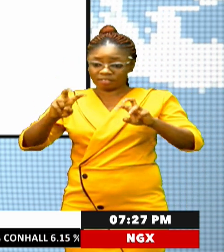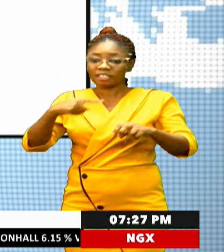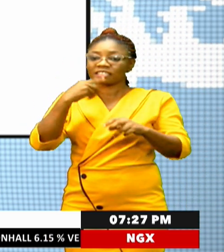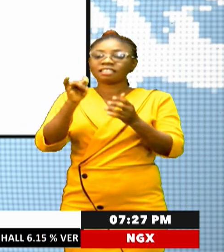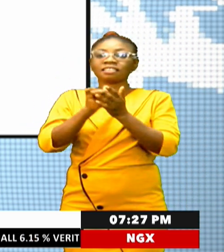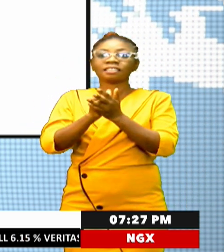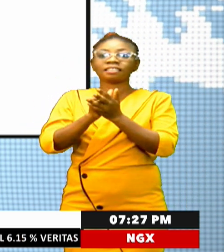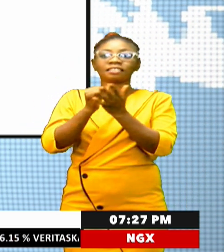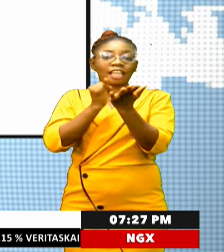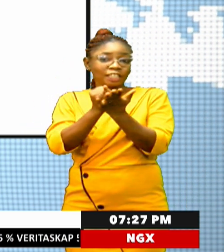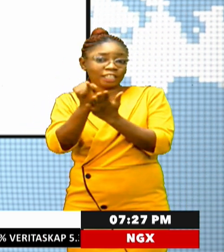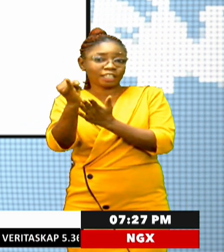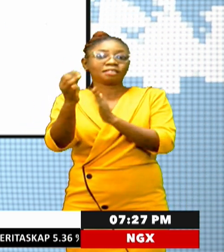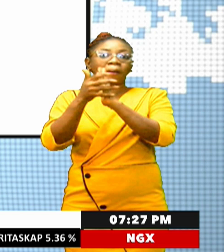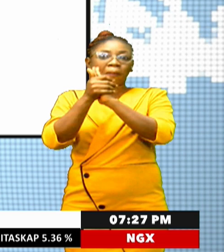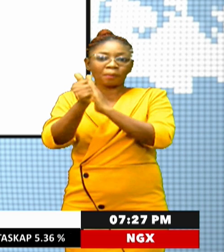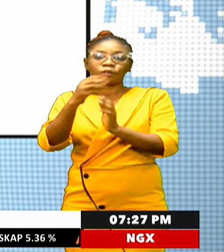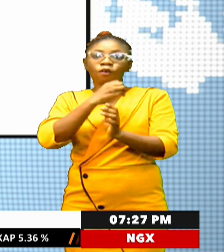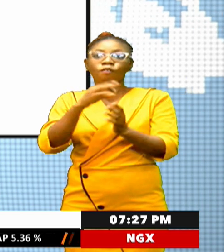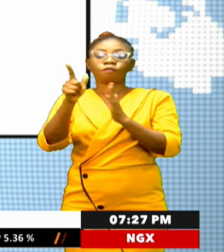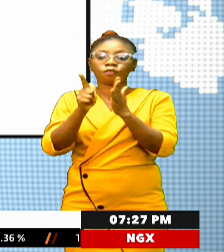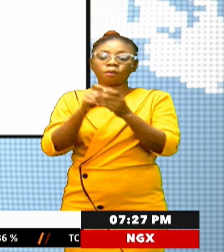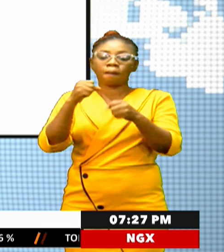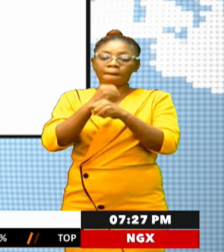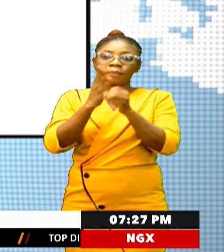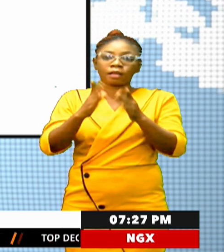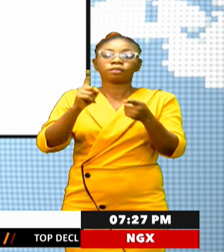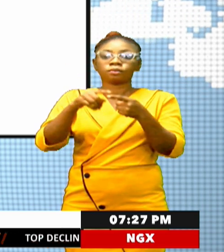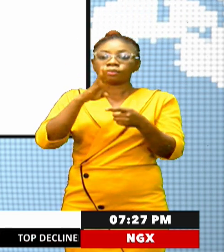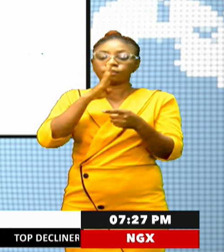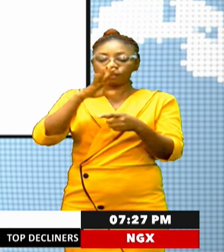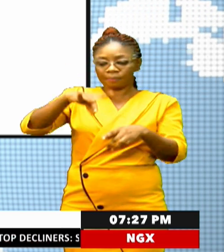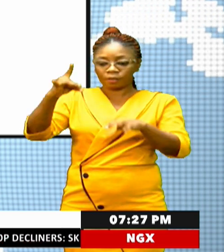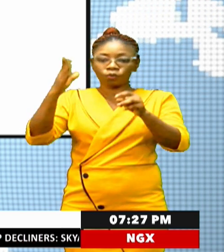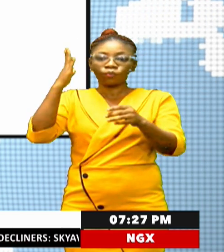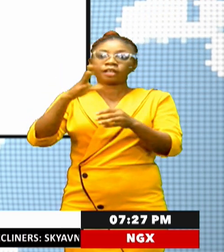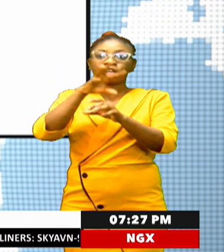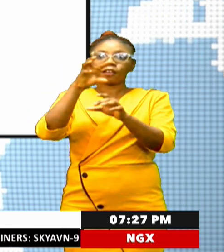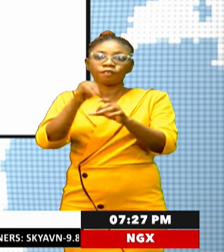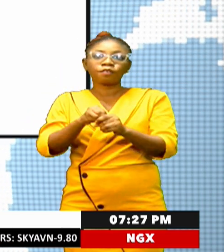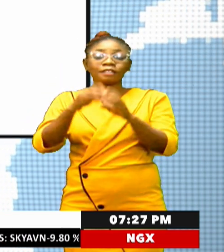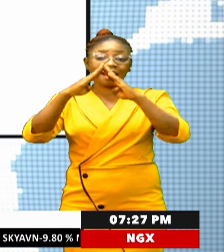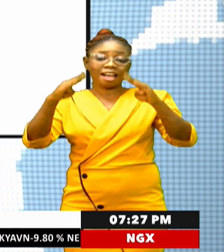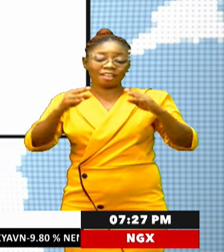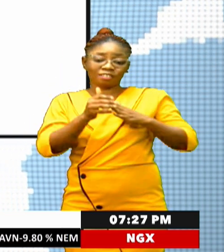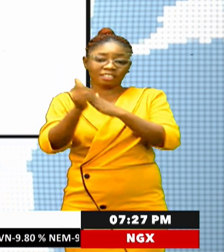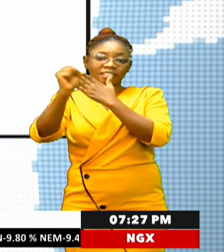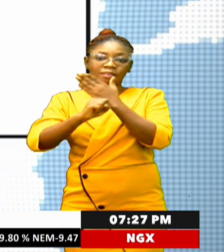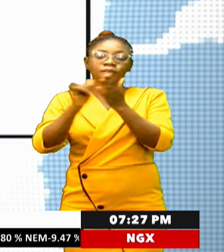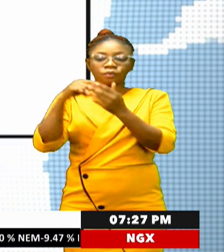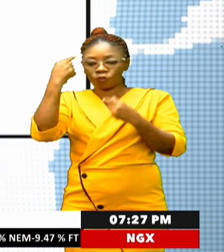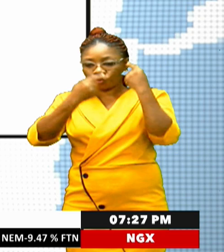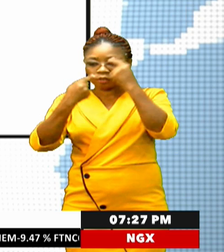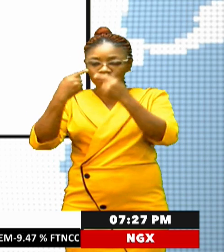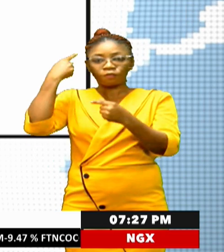integrity, competence and expertise of lawmakers to be selected will be among criteria the House leadership will consider for membership of a new